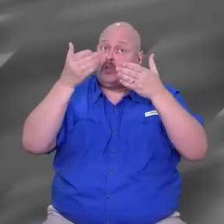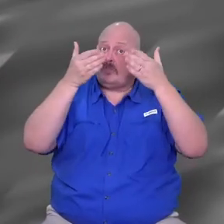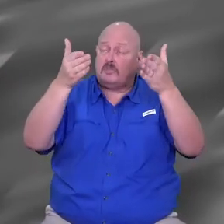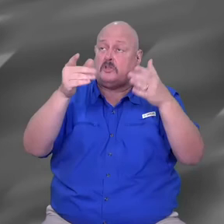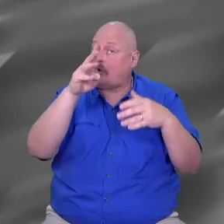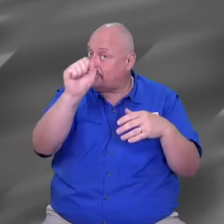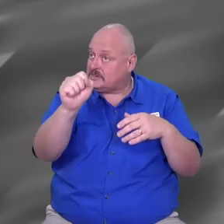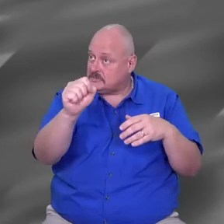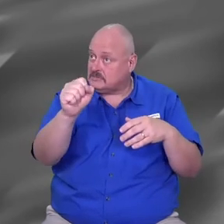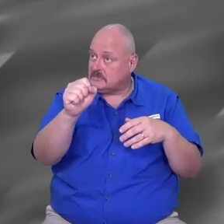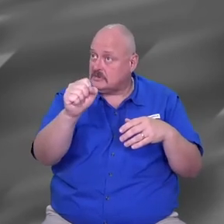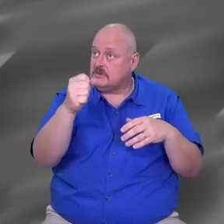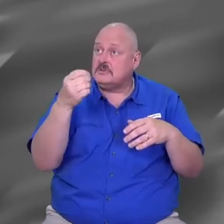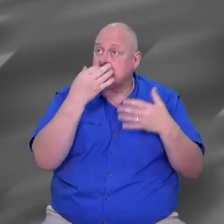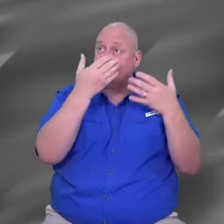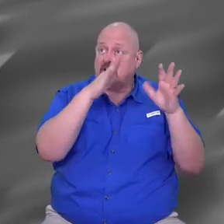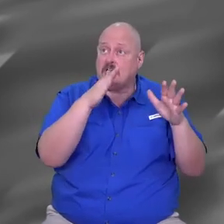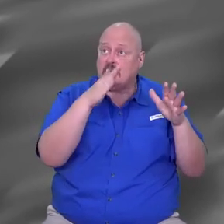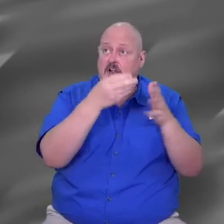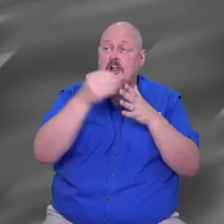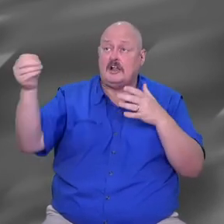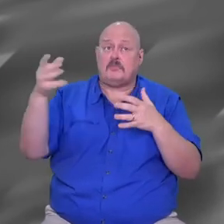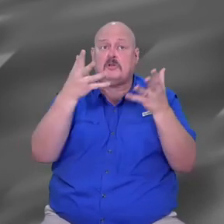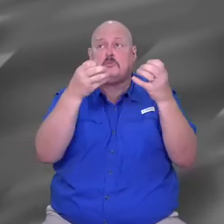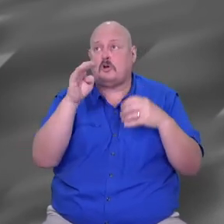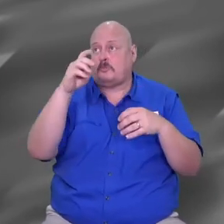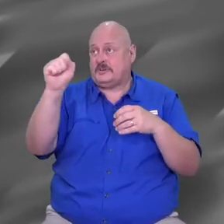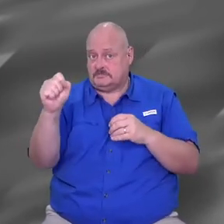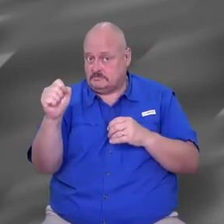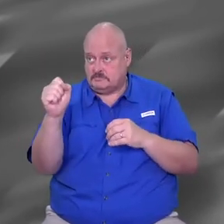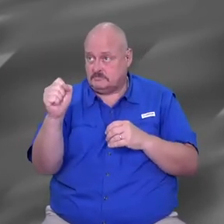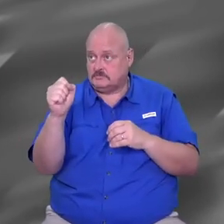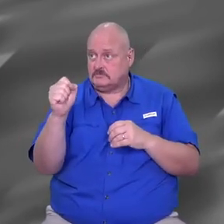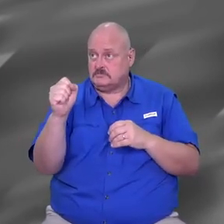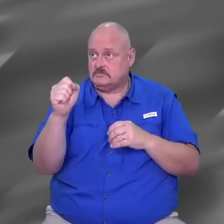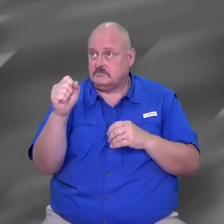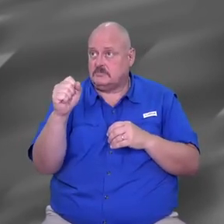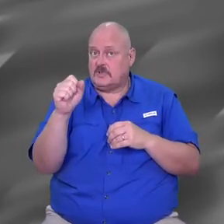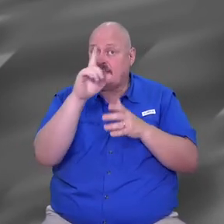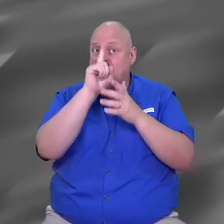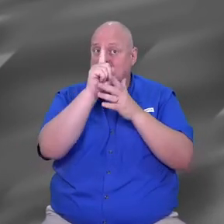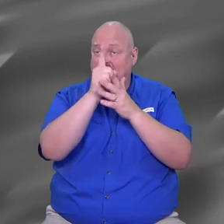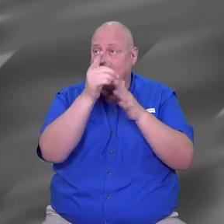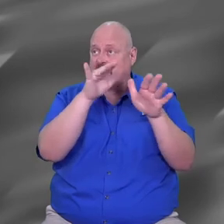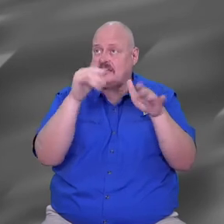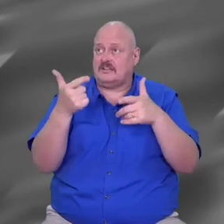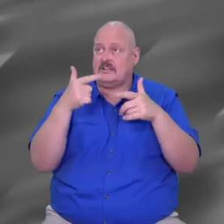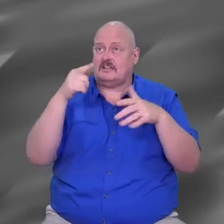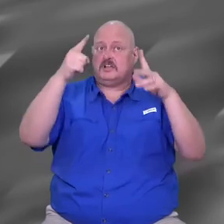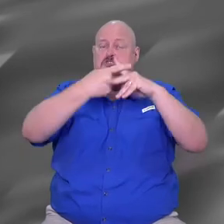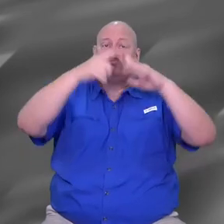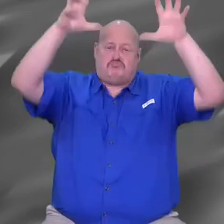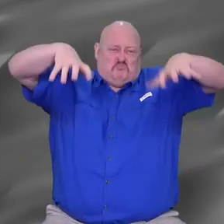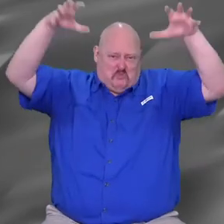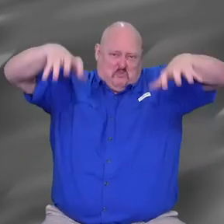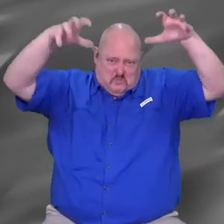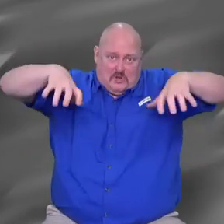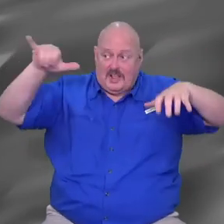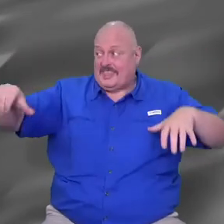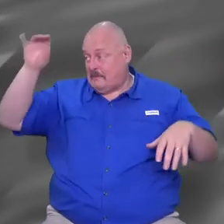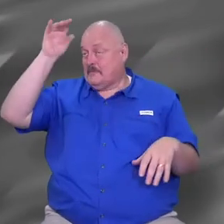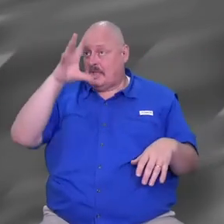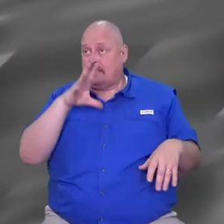Arby's, as soon as I'm done here, I'll buy you what you want for Arby's. No more than 5 seconds later, it started pouring down rain. And that